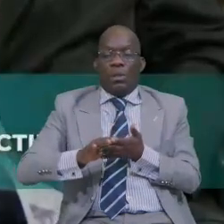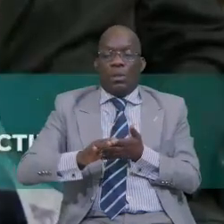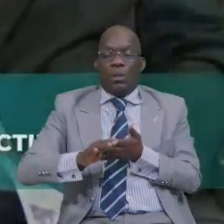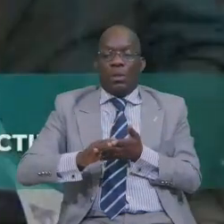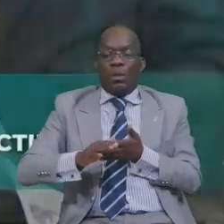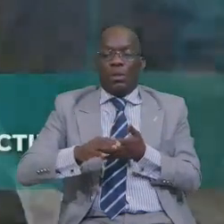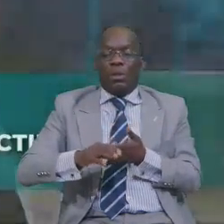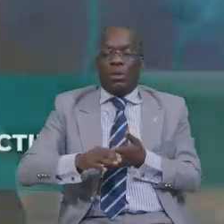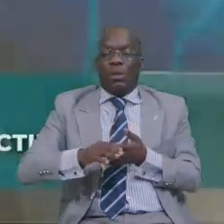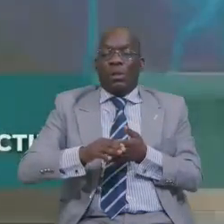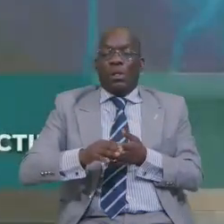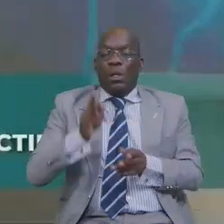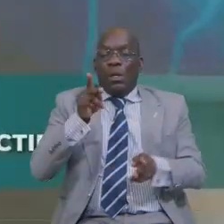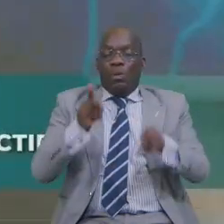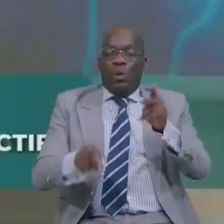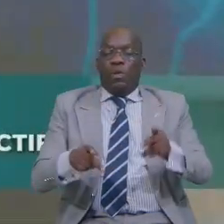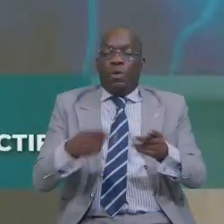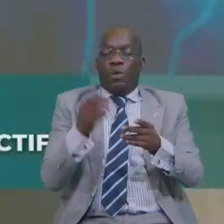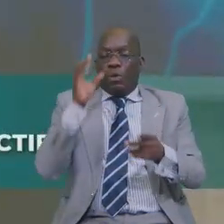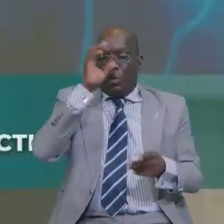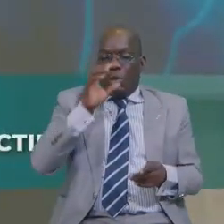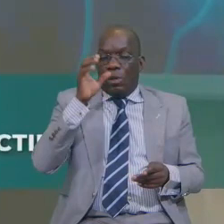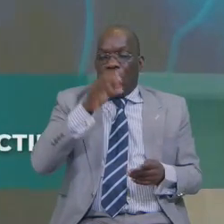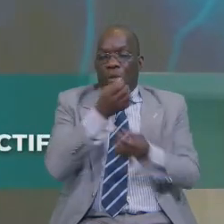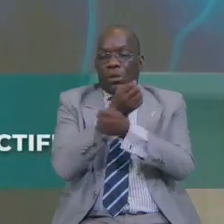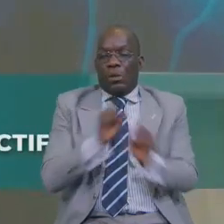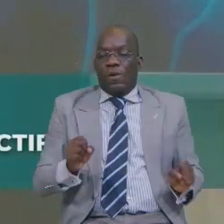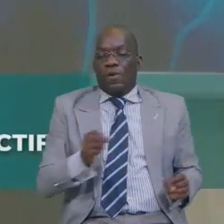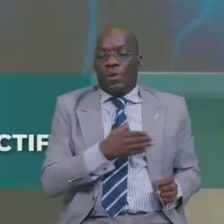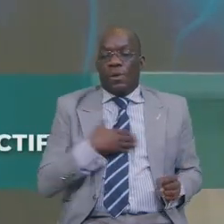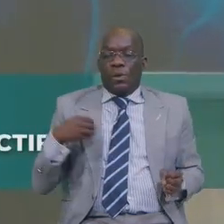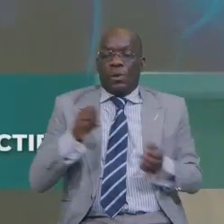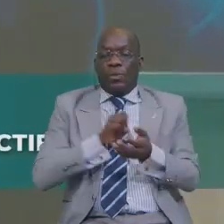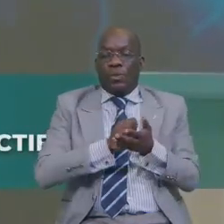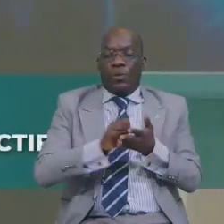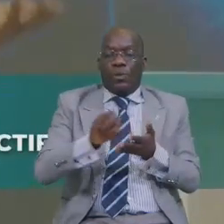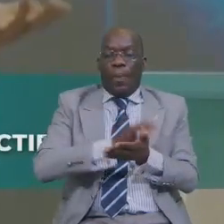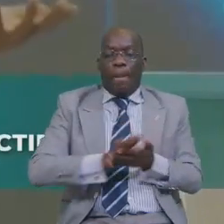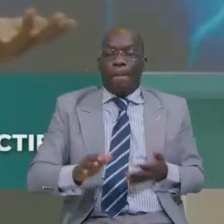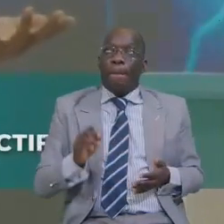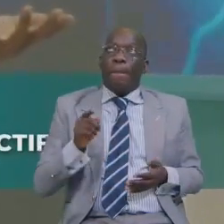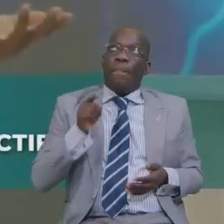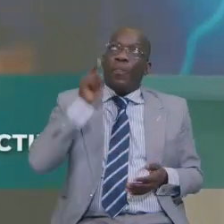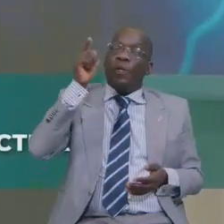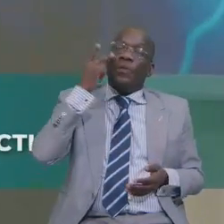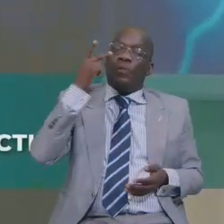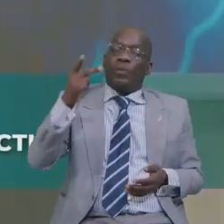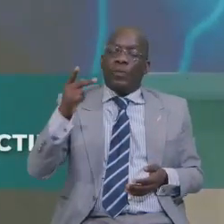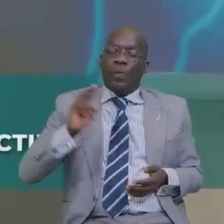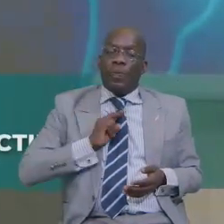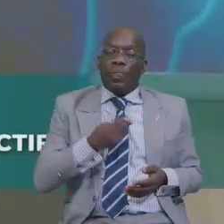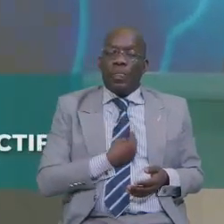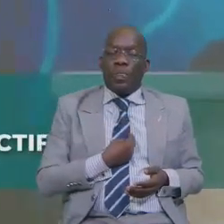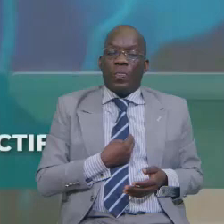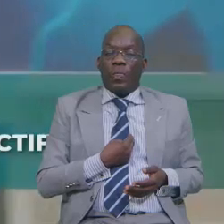sought, saved, and sanctified. He seeks us. He seeks the sinners through